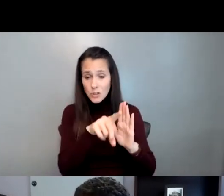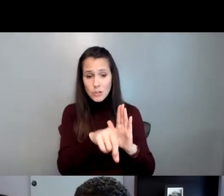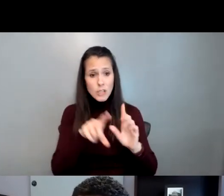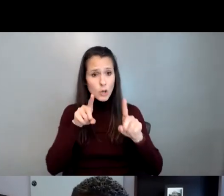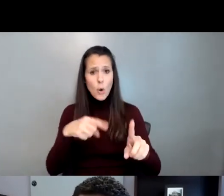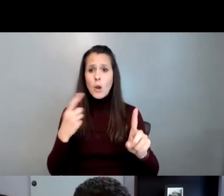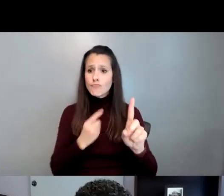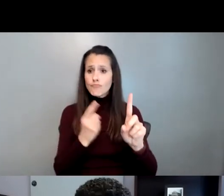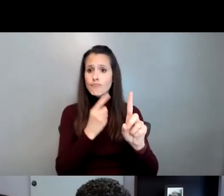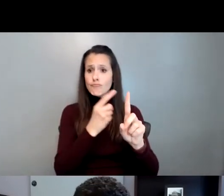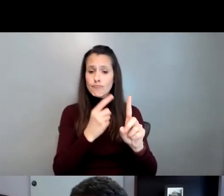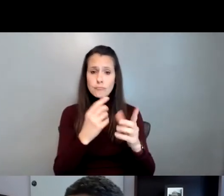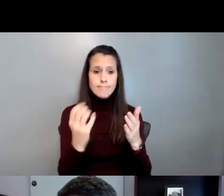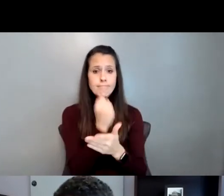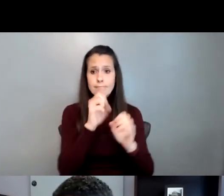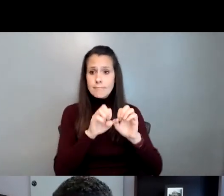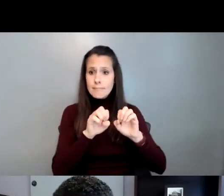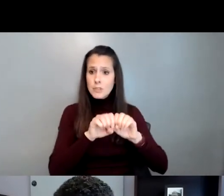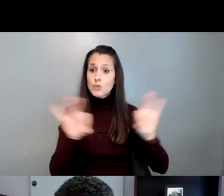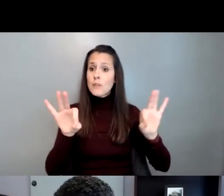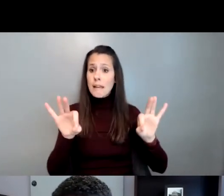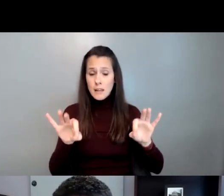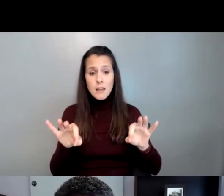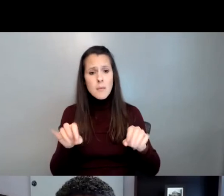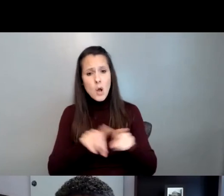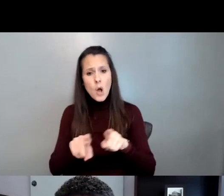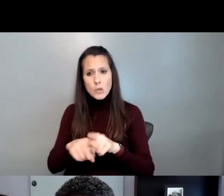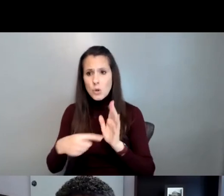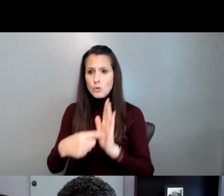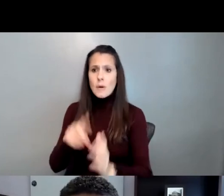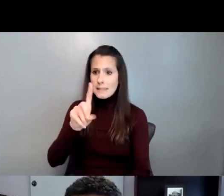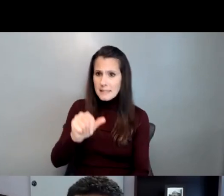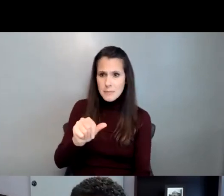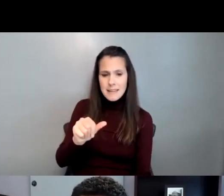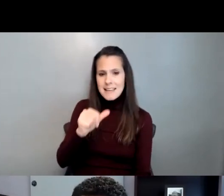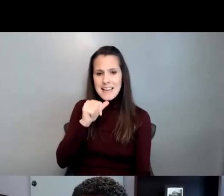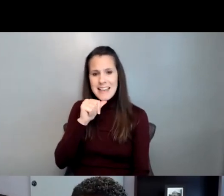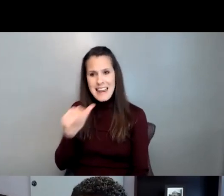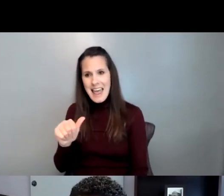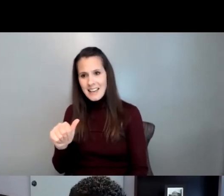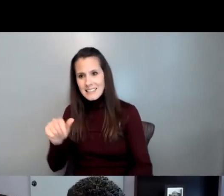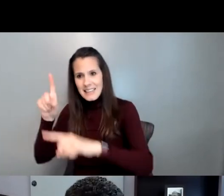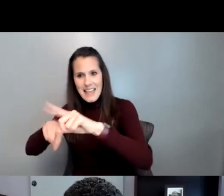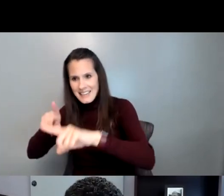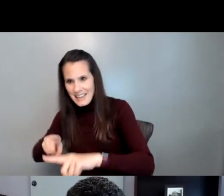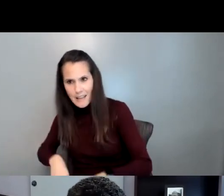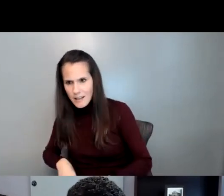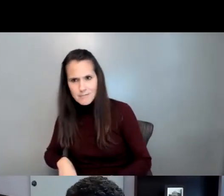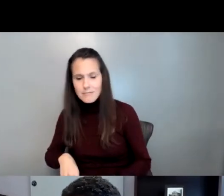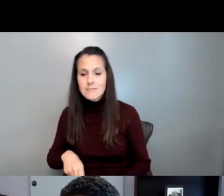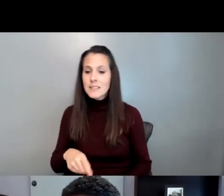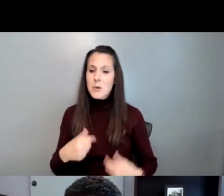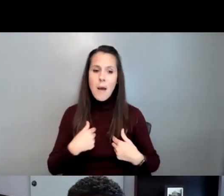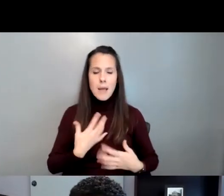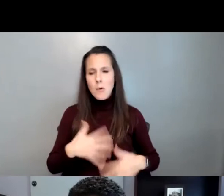and trying to then demonstrate that disability is not inability. I am privileged to be able to then lead this program,